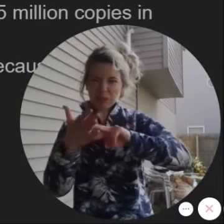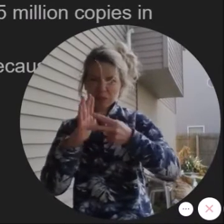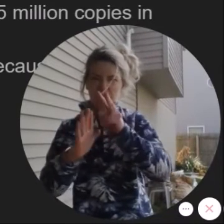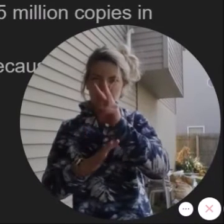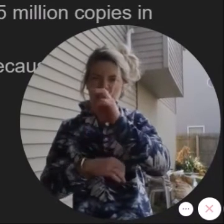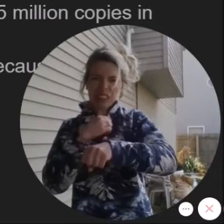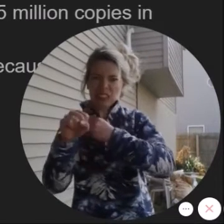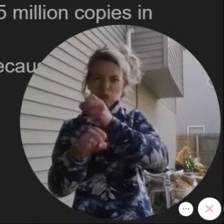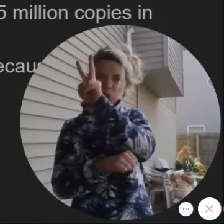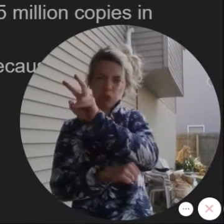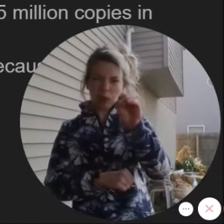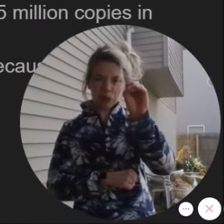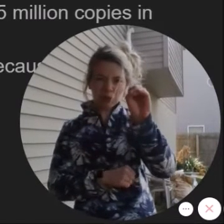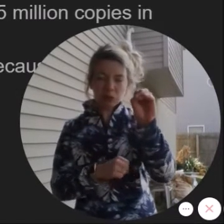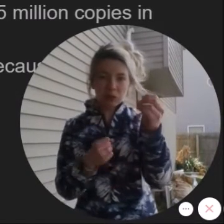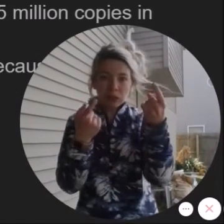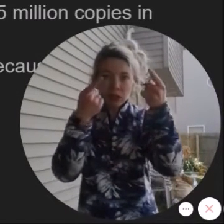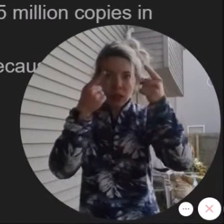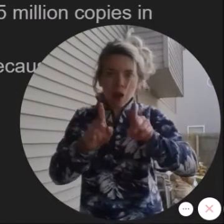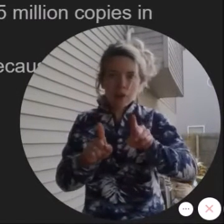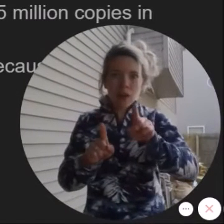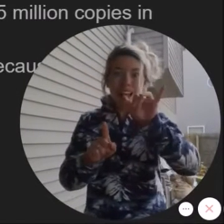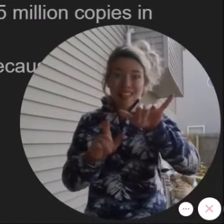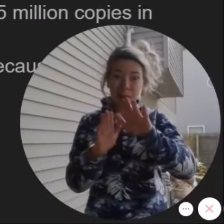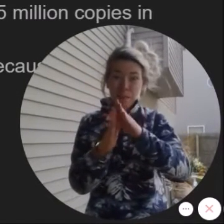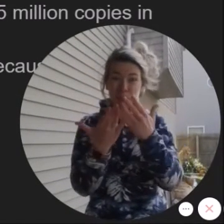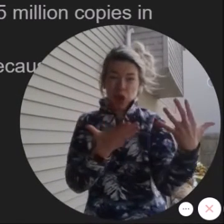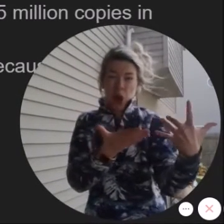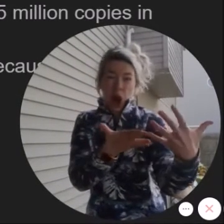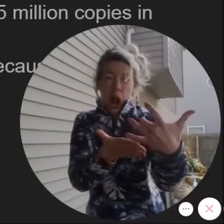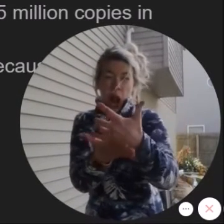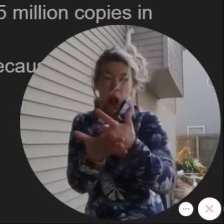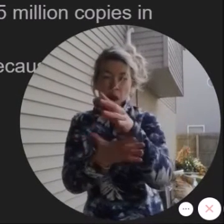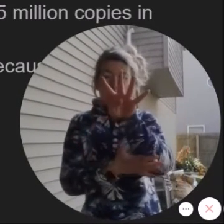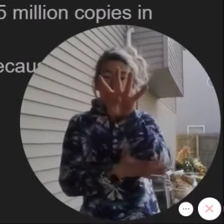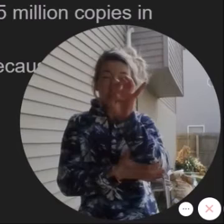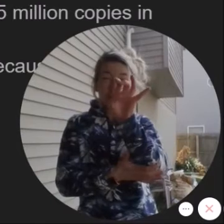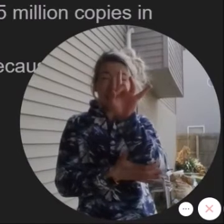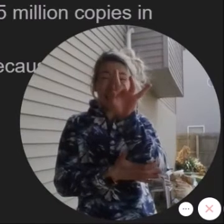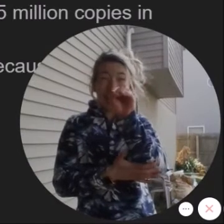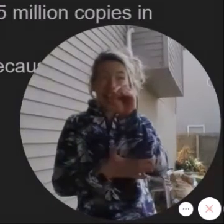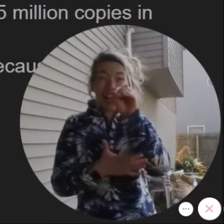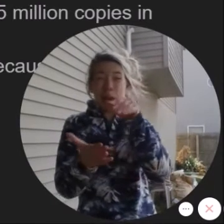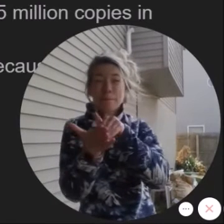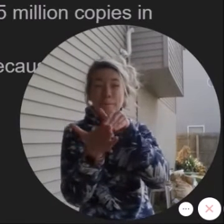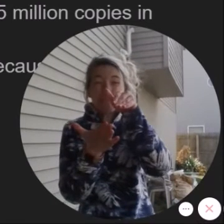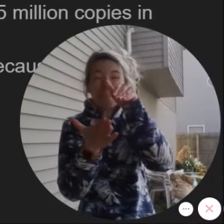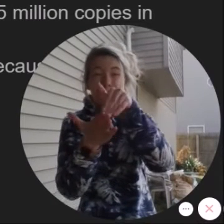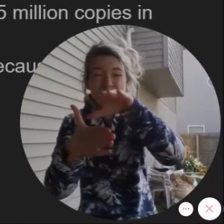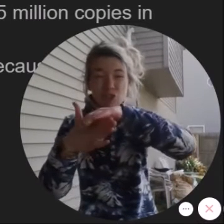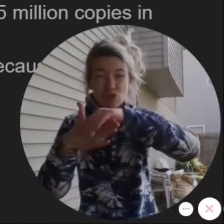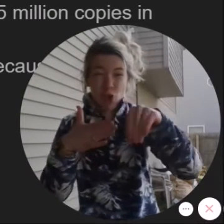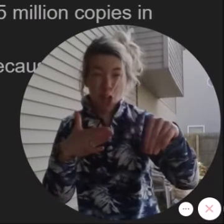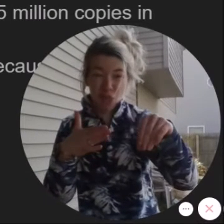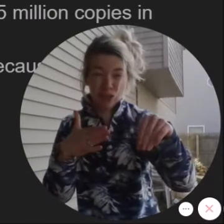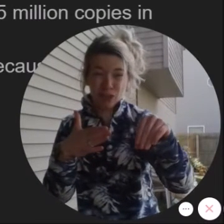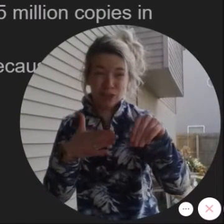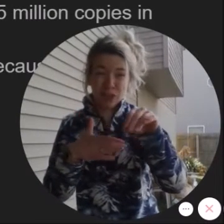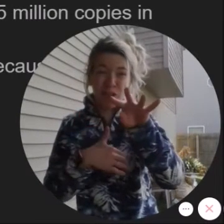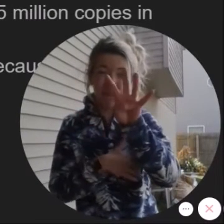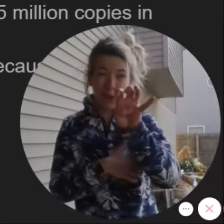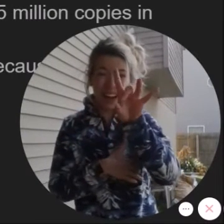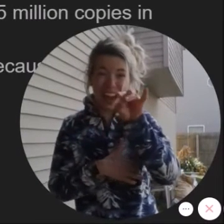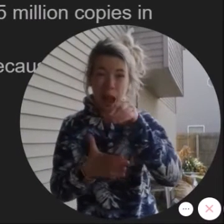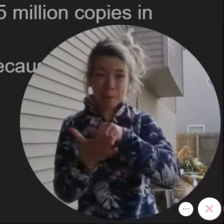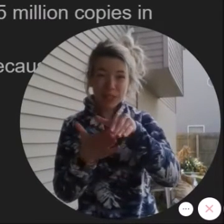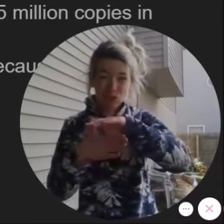In 3 years, the book made over $480 million, and over 35 million copies were sold and printed in 35